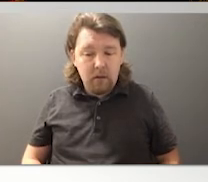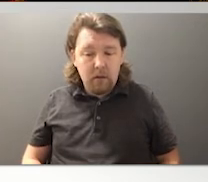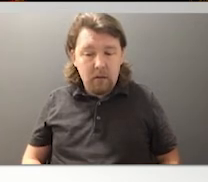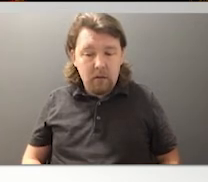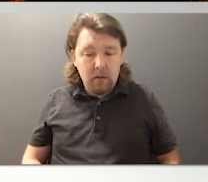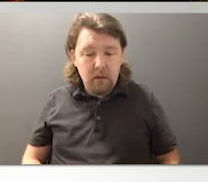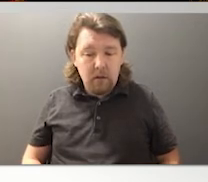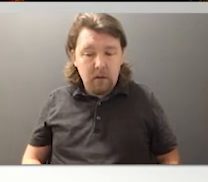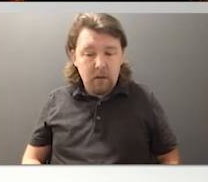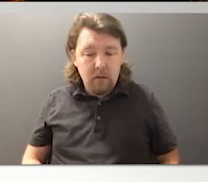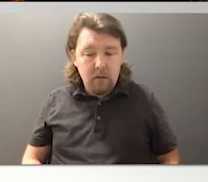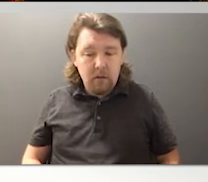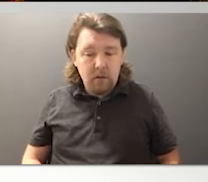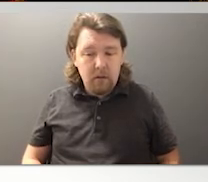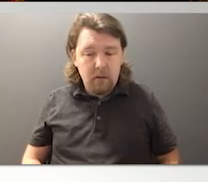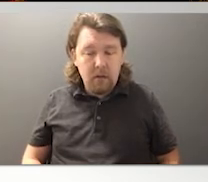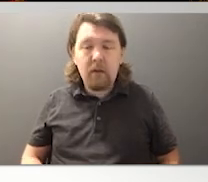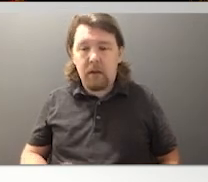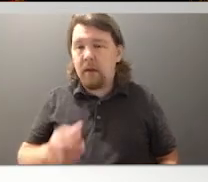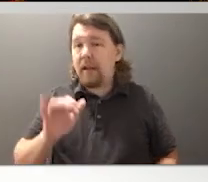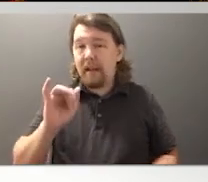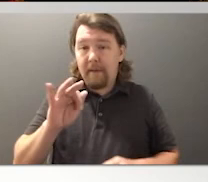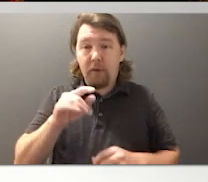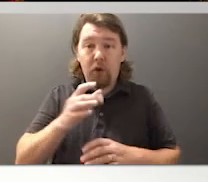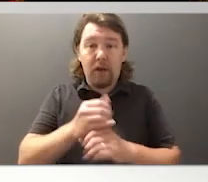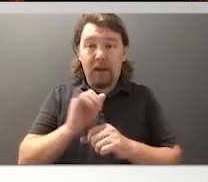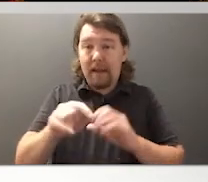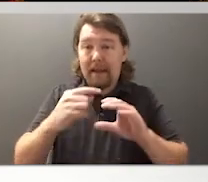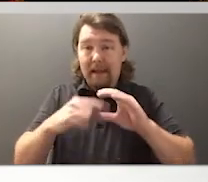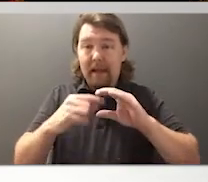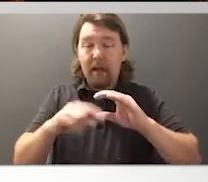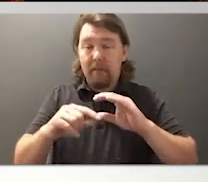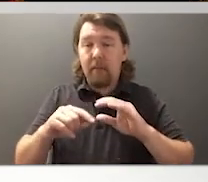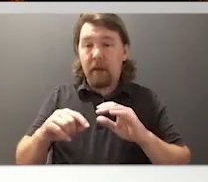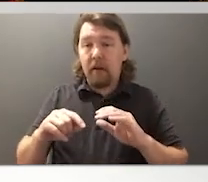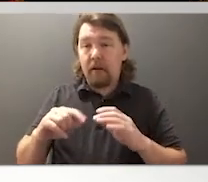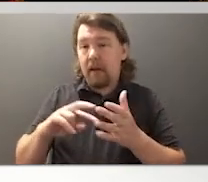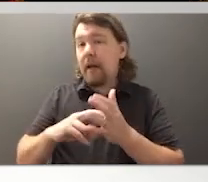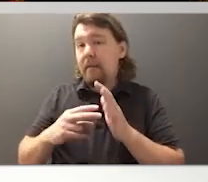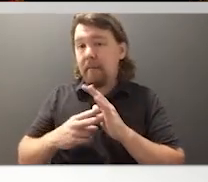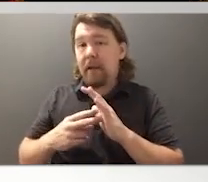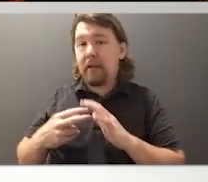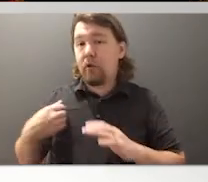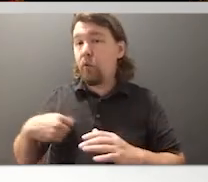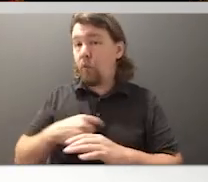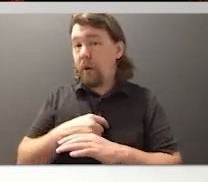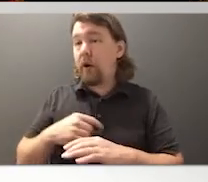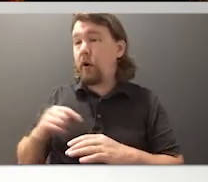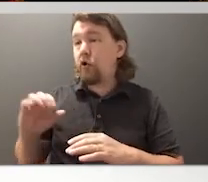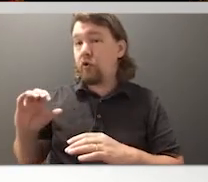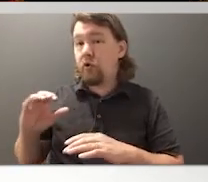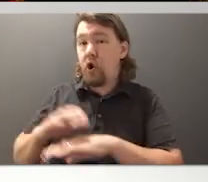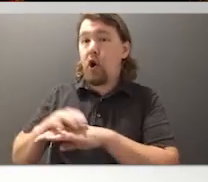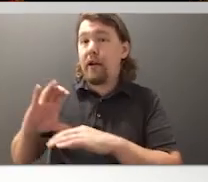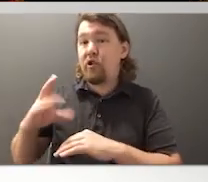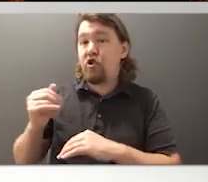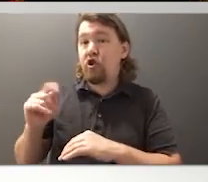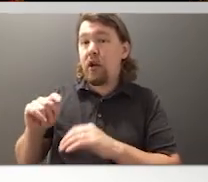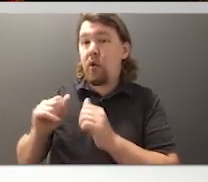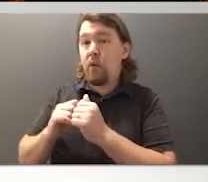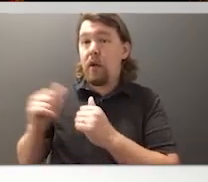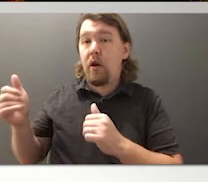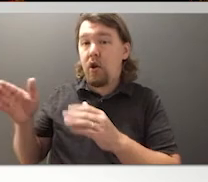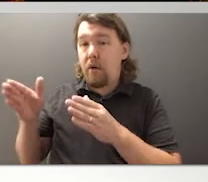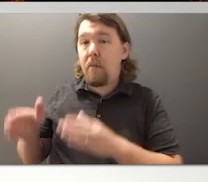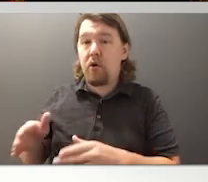and we're doing search, they're thinking that we're a customer or something, so it also pops up to us. So we